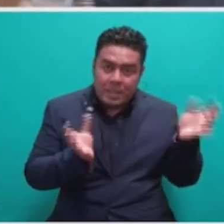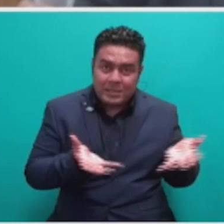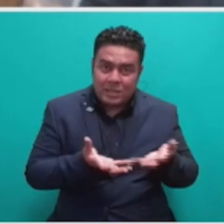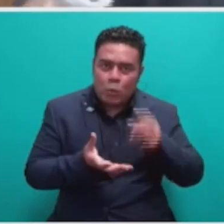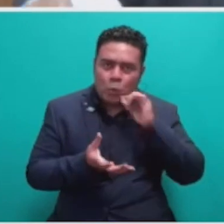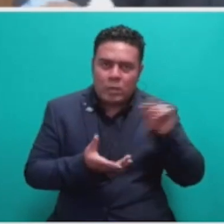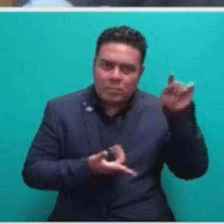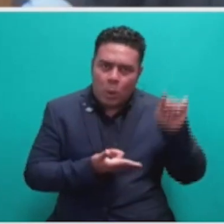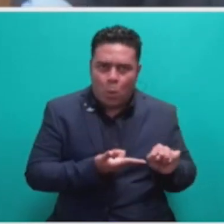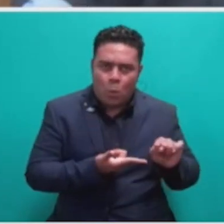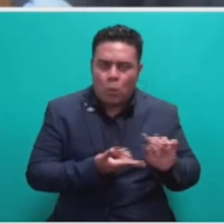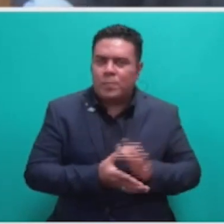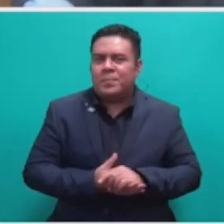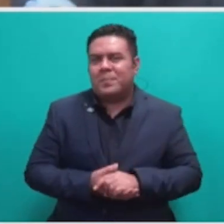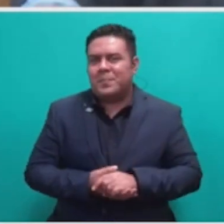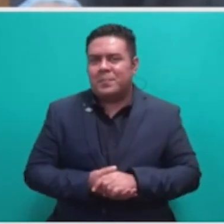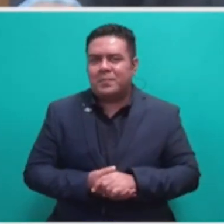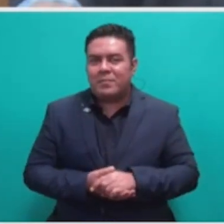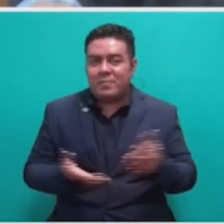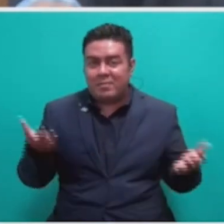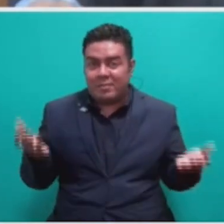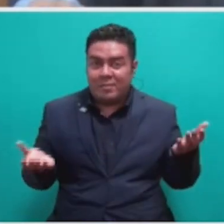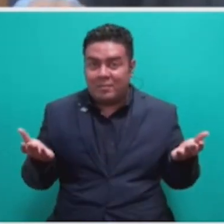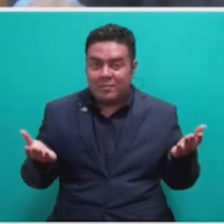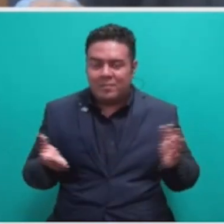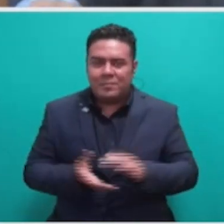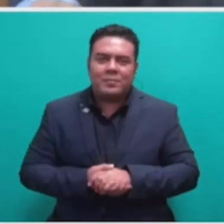will be much lower. Mr. Speaker,